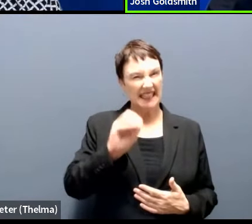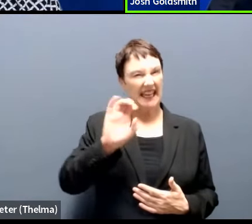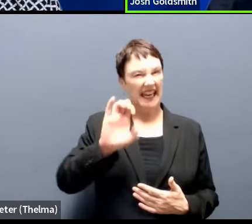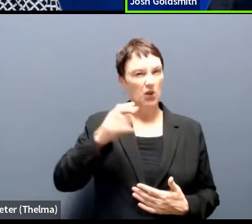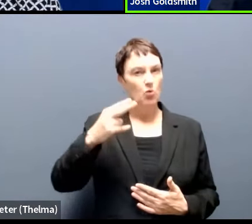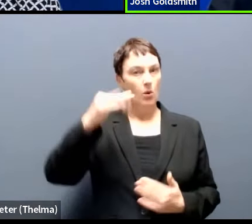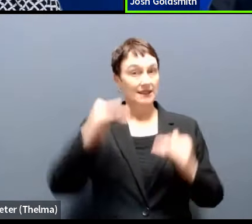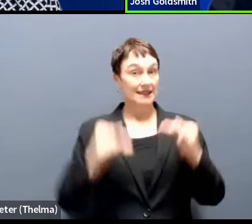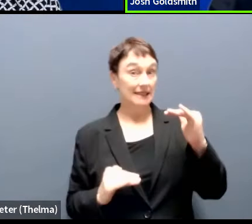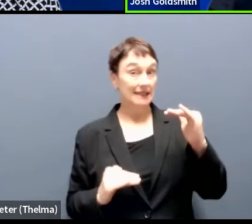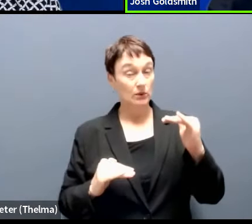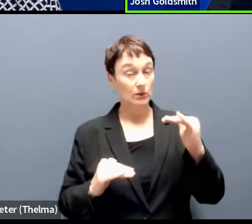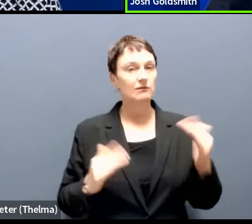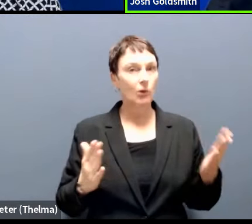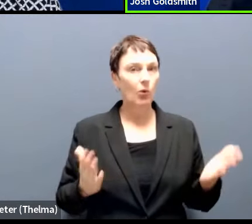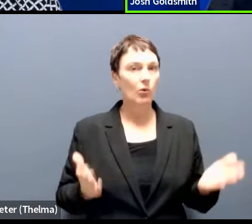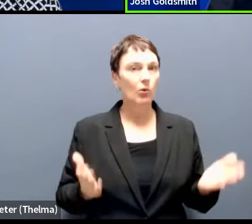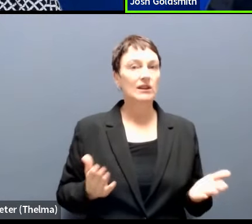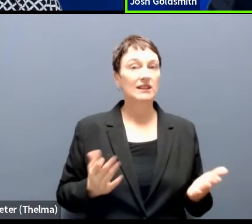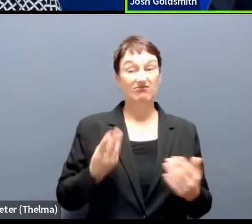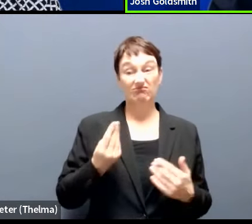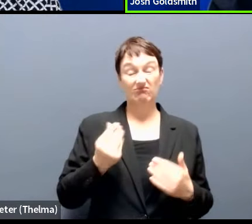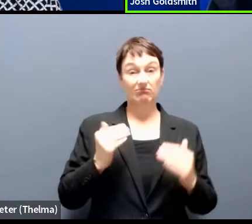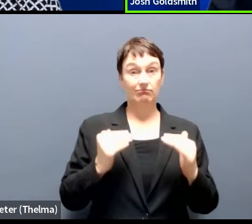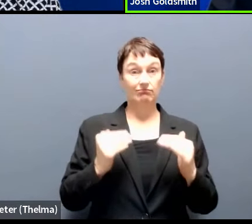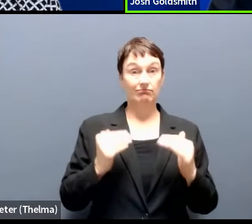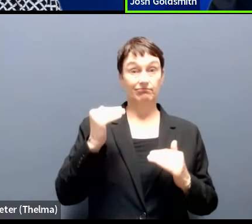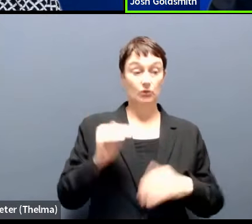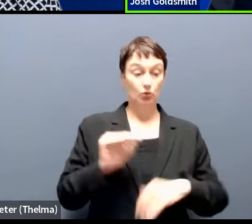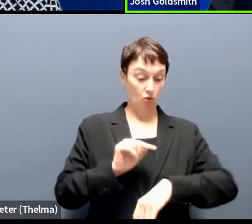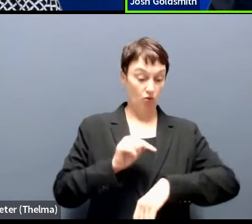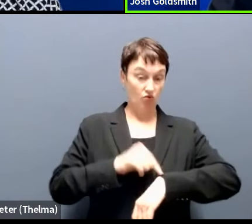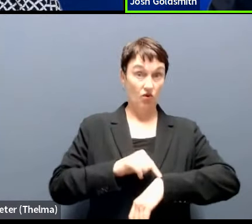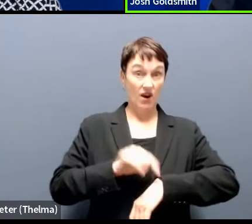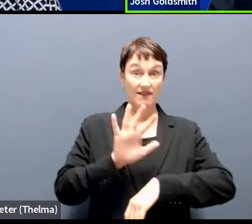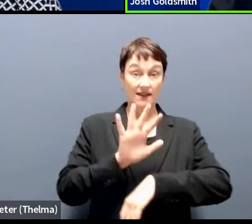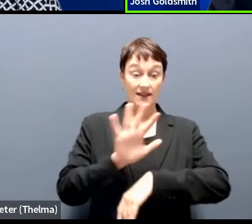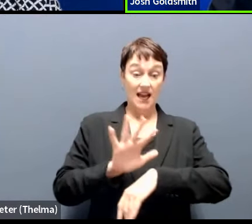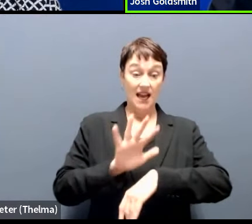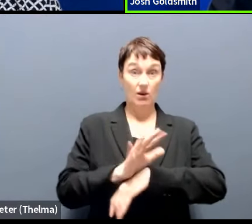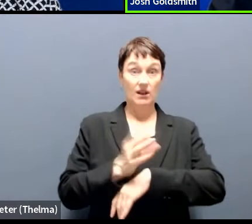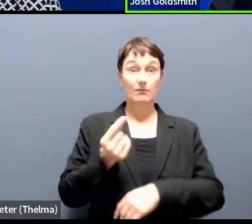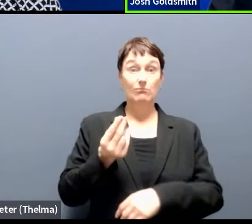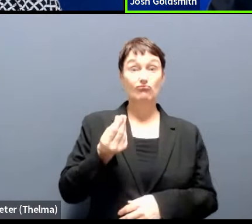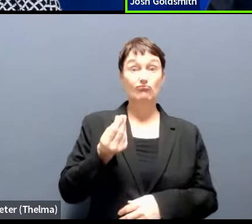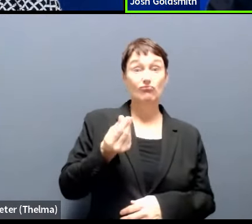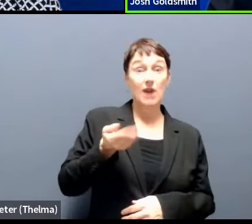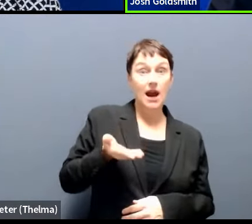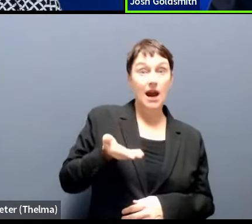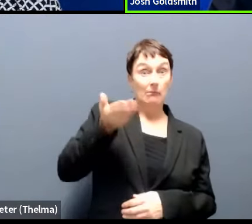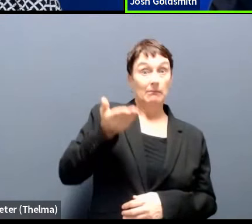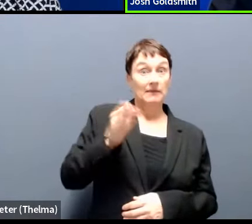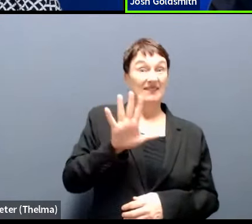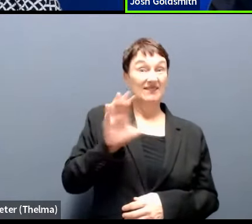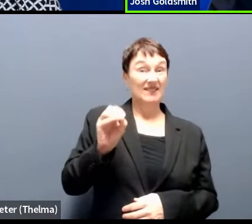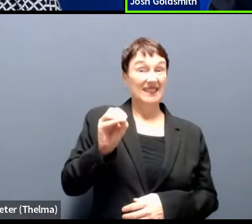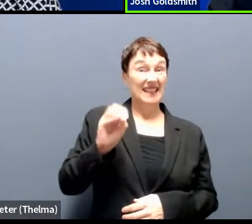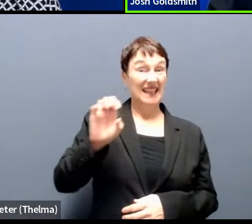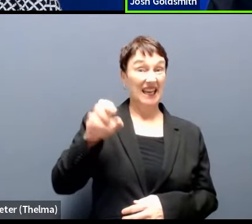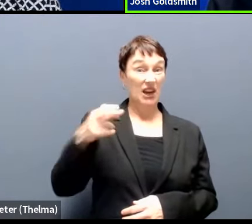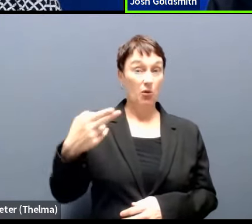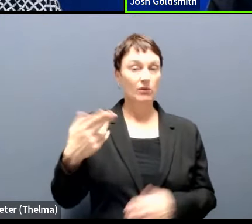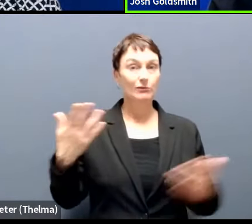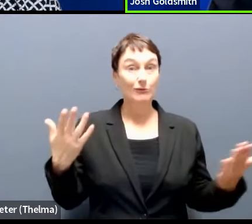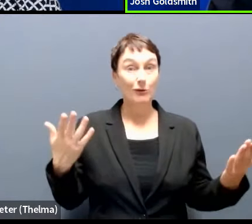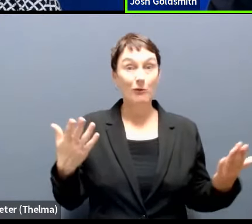time. The price is going up in 5 hours, so don't miss that opportunity. And that's it from